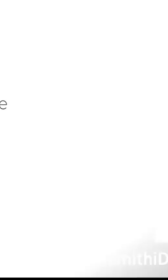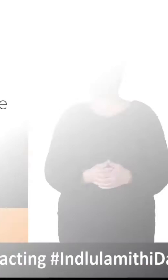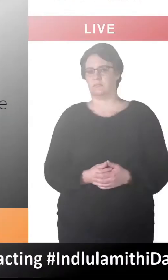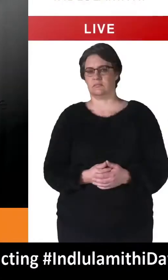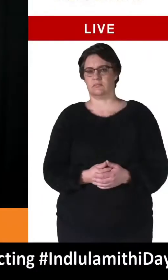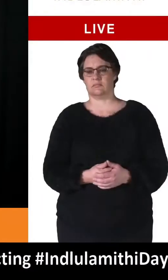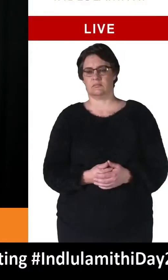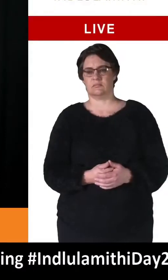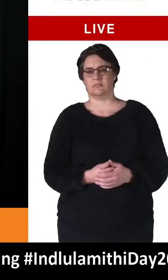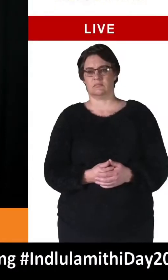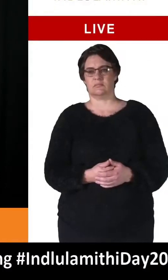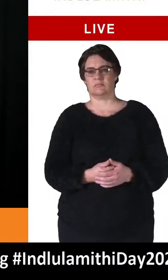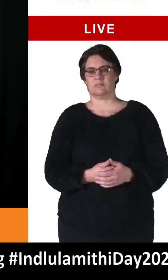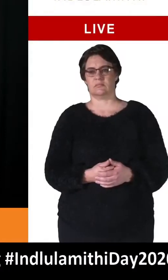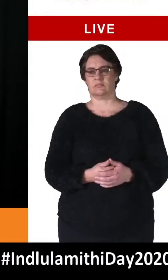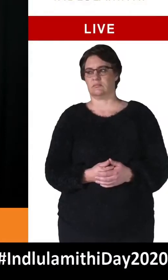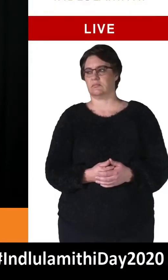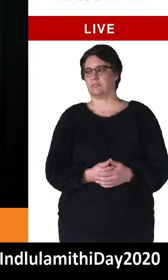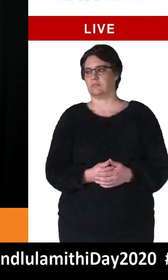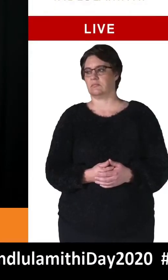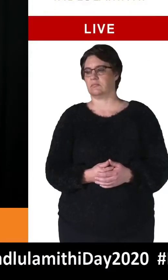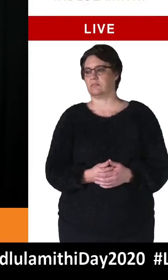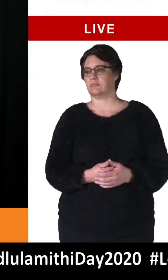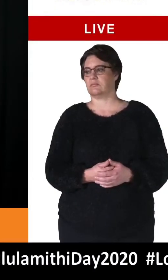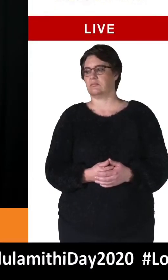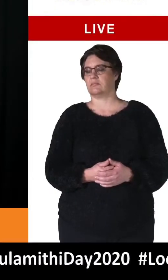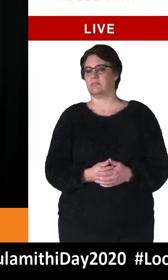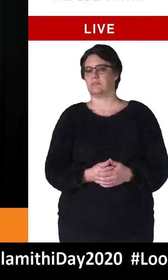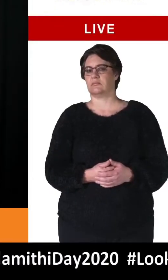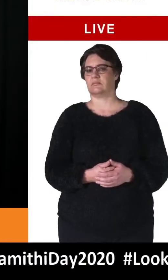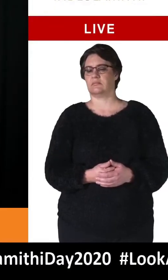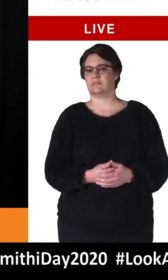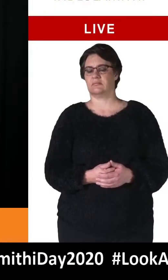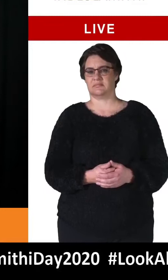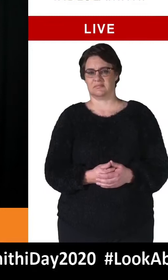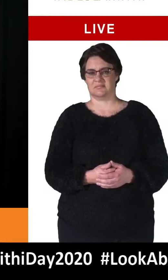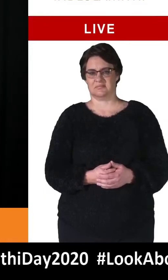Don't have any questions, isn't it? Do we have any questions?